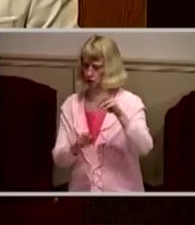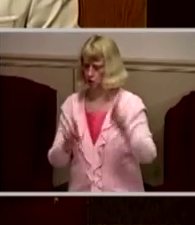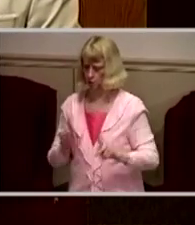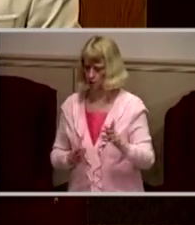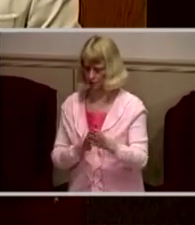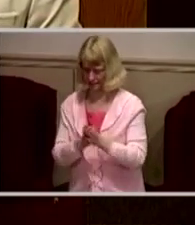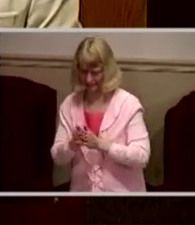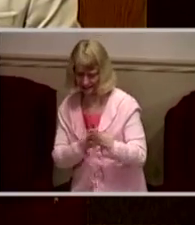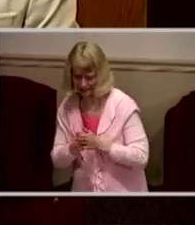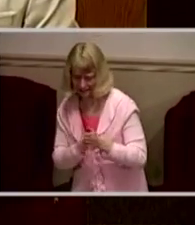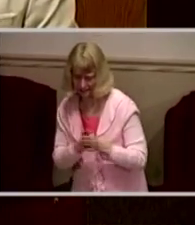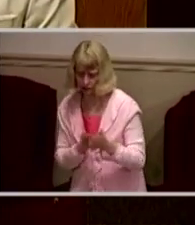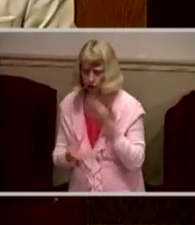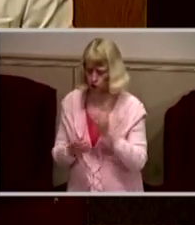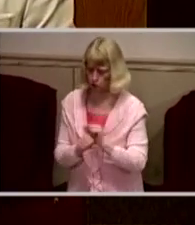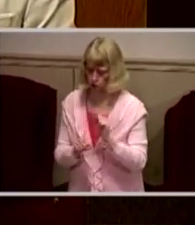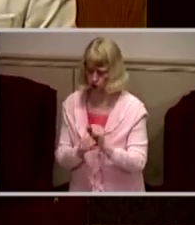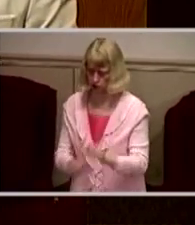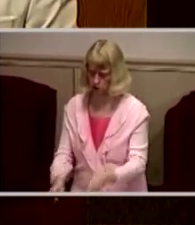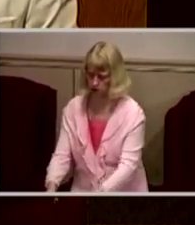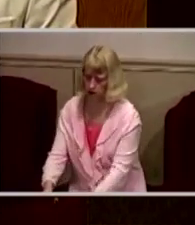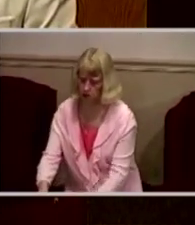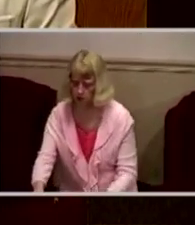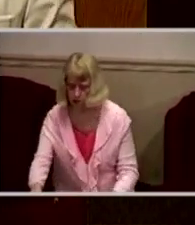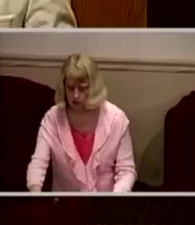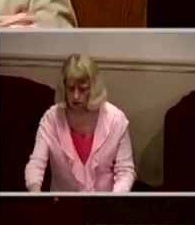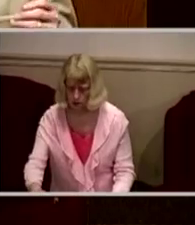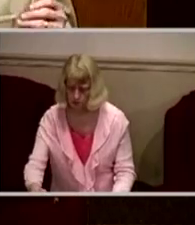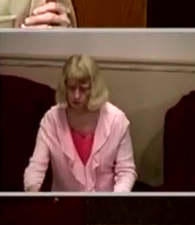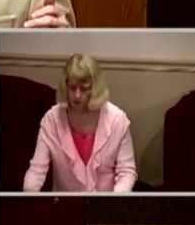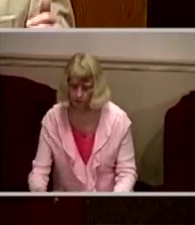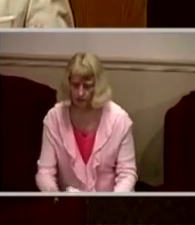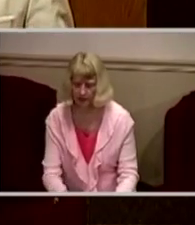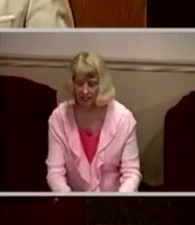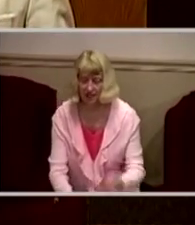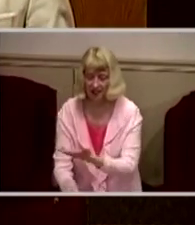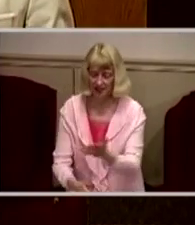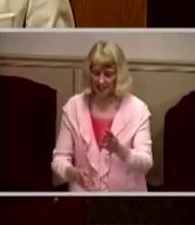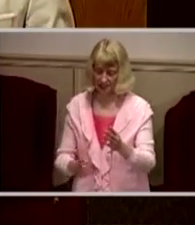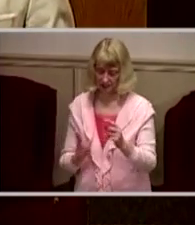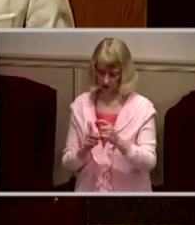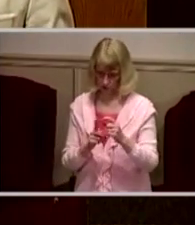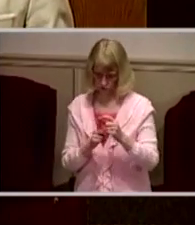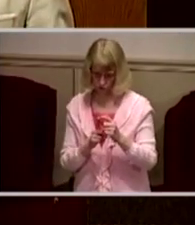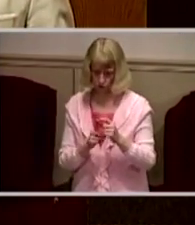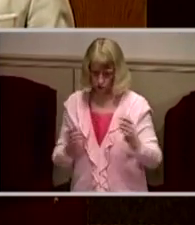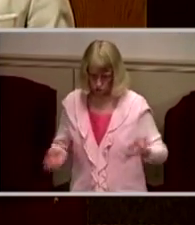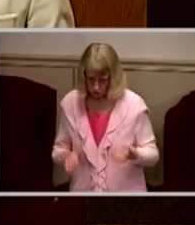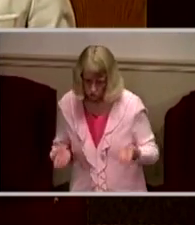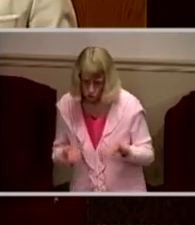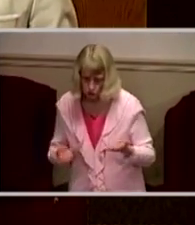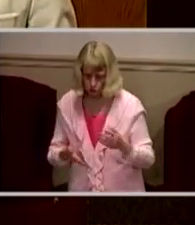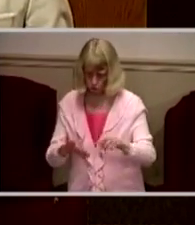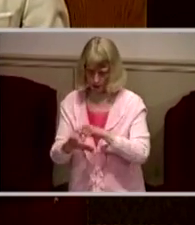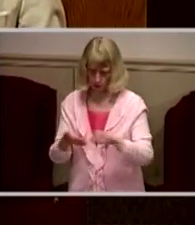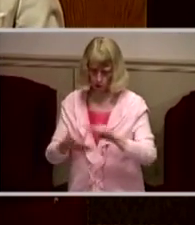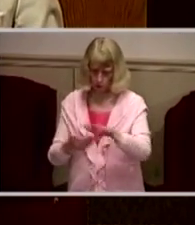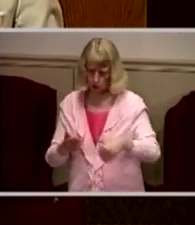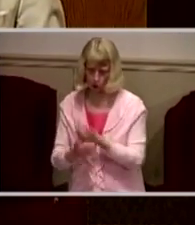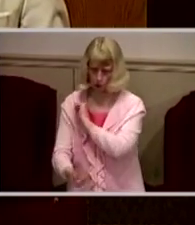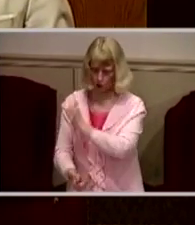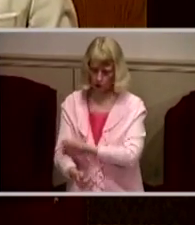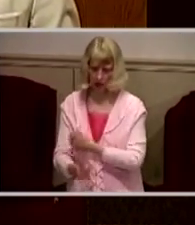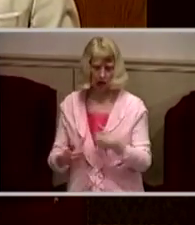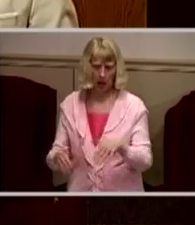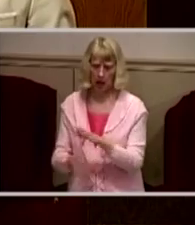a peculiar people zealous of good works. These things speak and exhort and rebuke with all